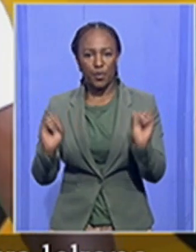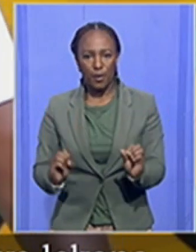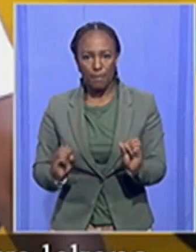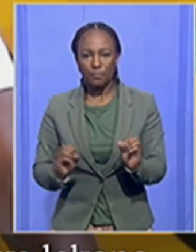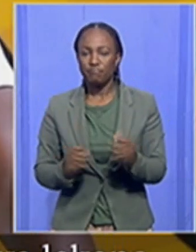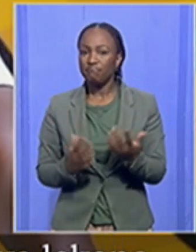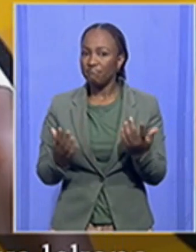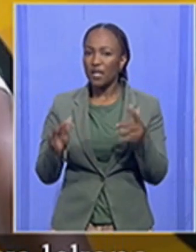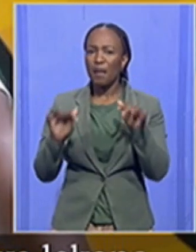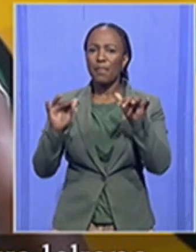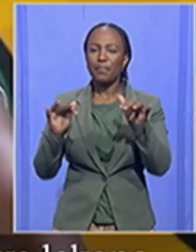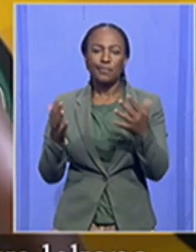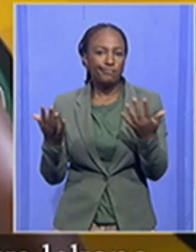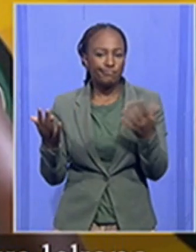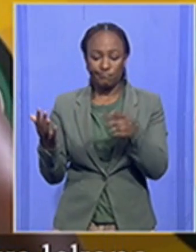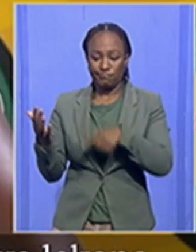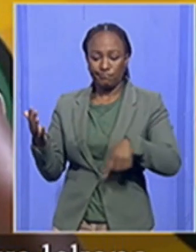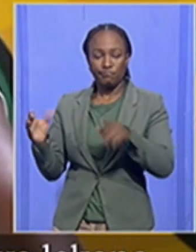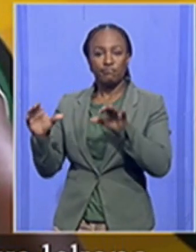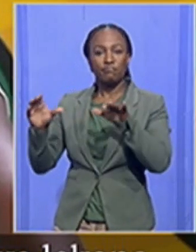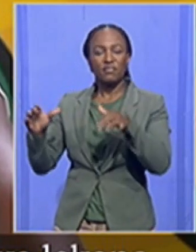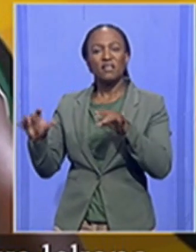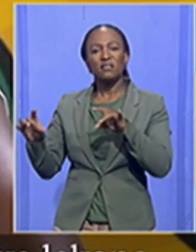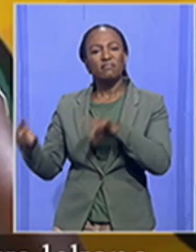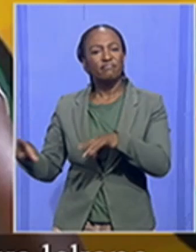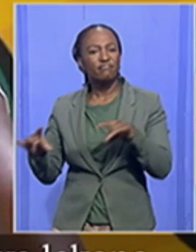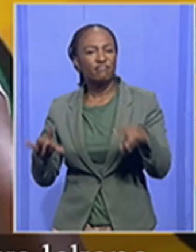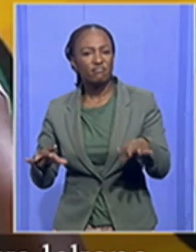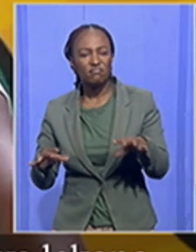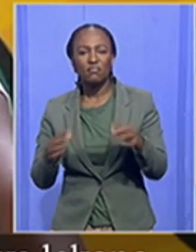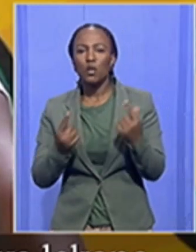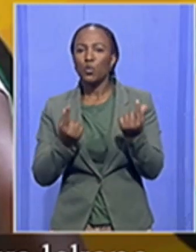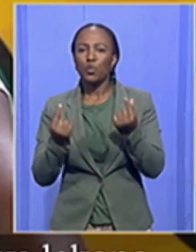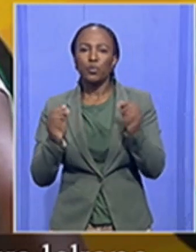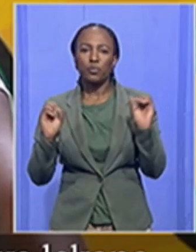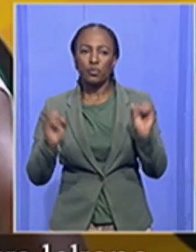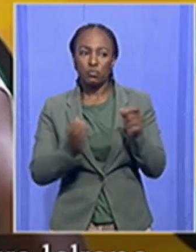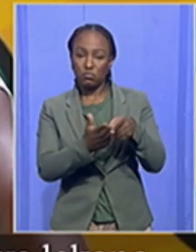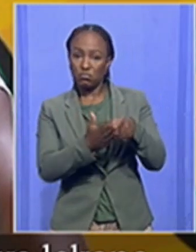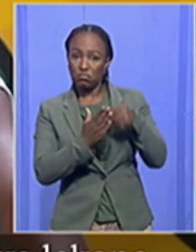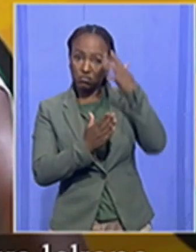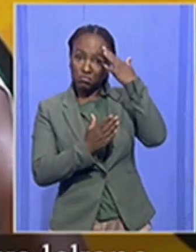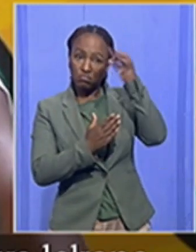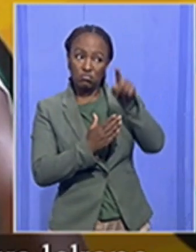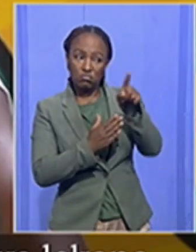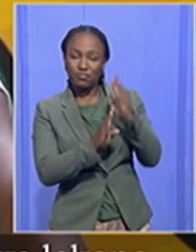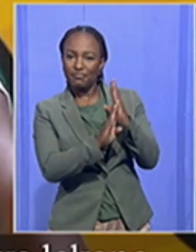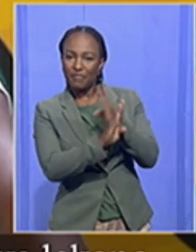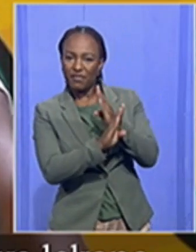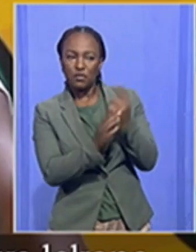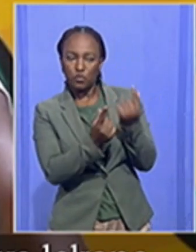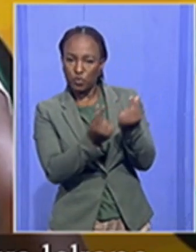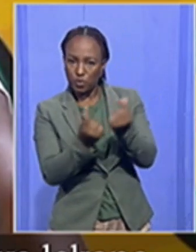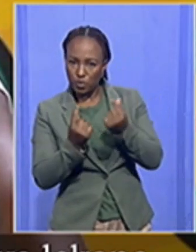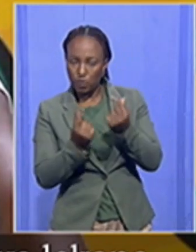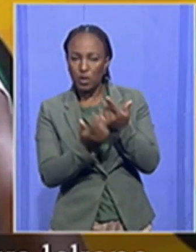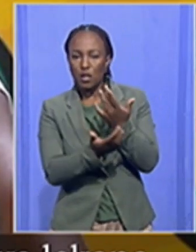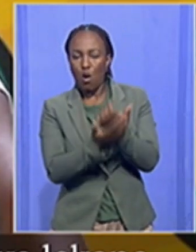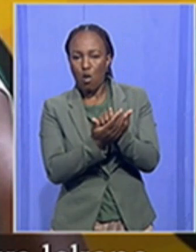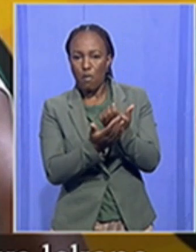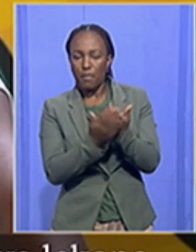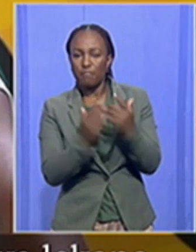People continue to suffer due to lack of action. We demand that the government and private sector fulfill these commitments to economic justice